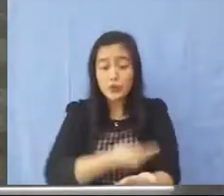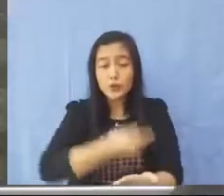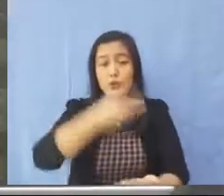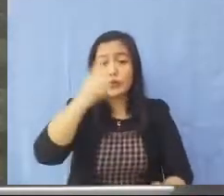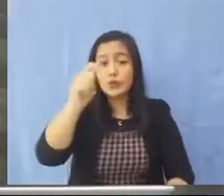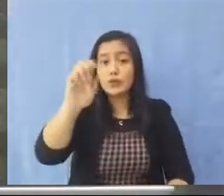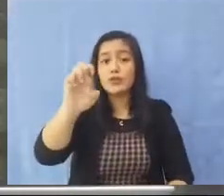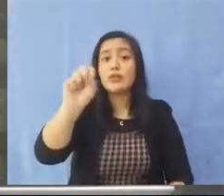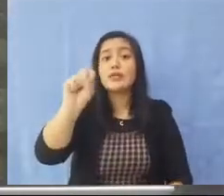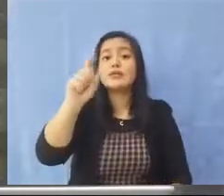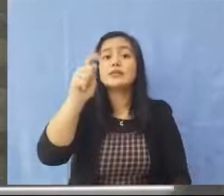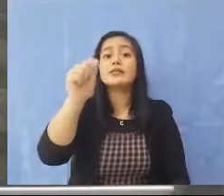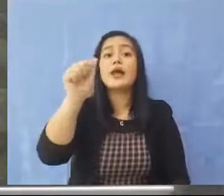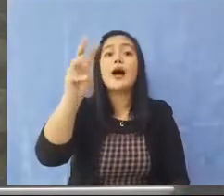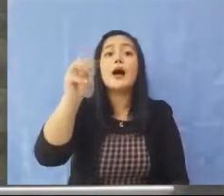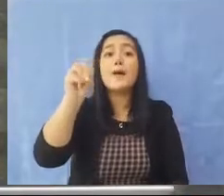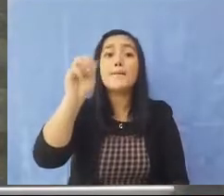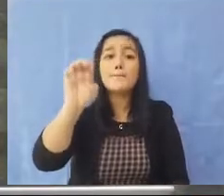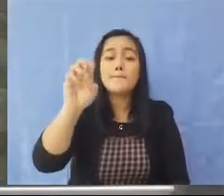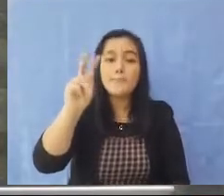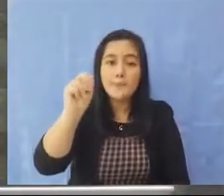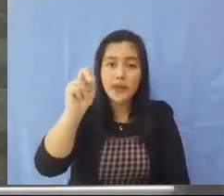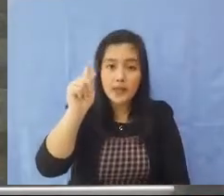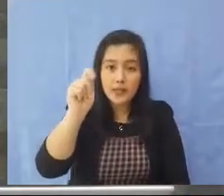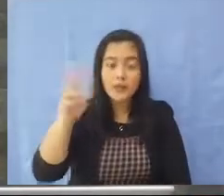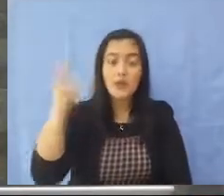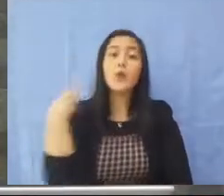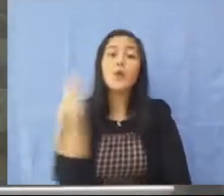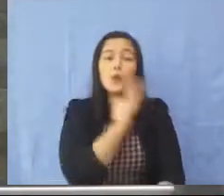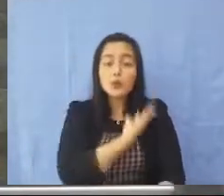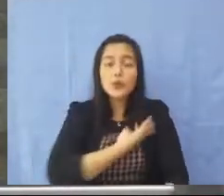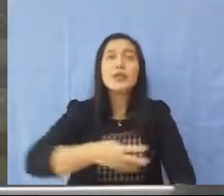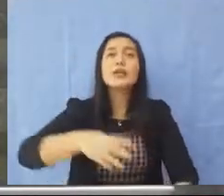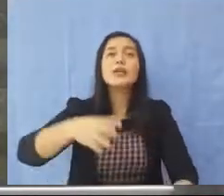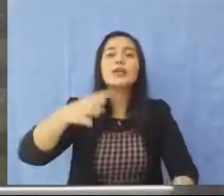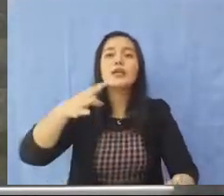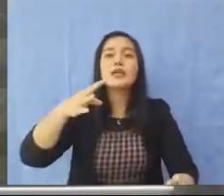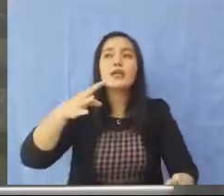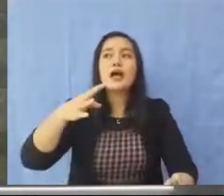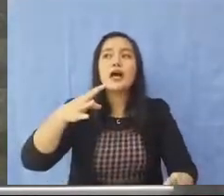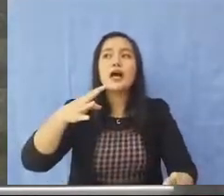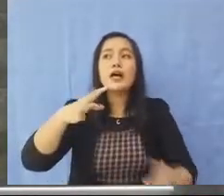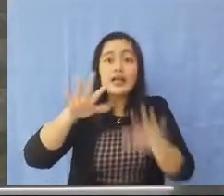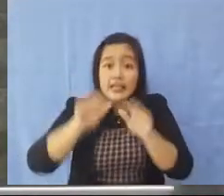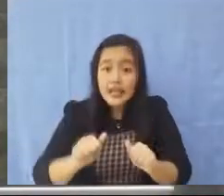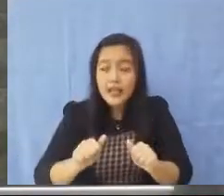So, kinikilala nila si Moses as the author of the prophets. And,